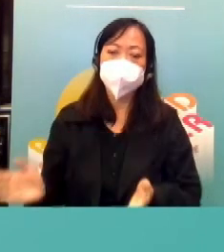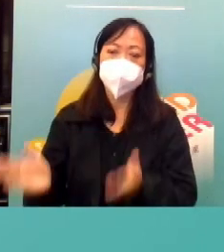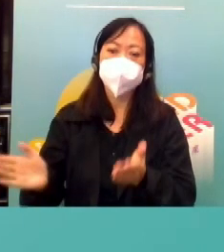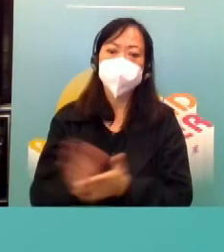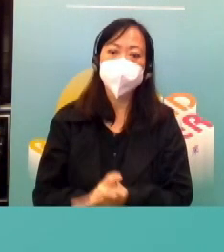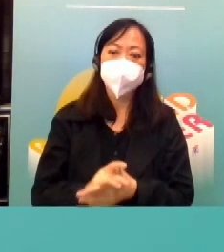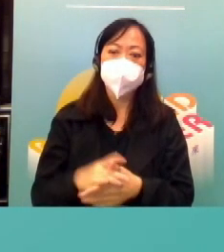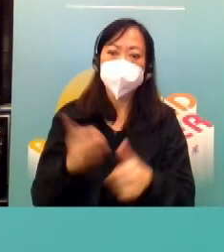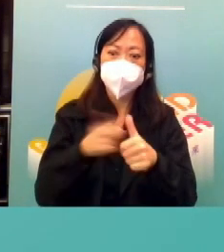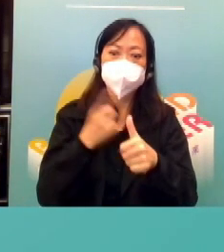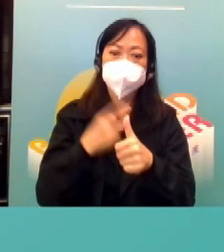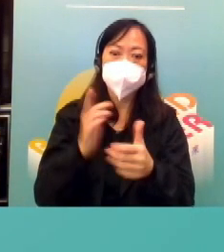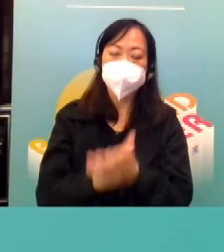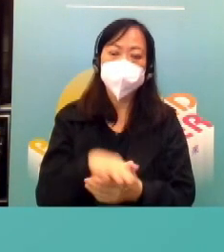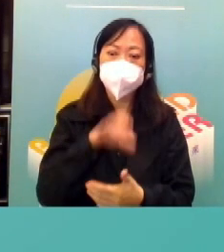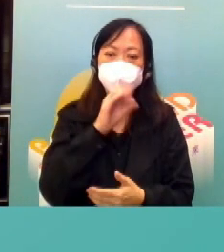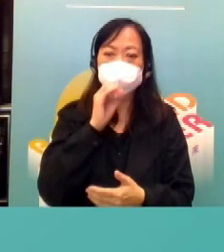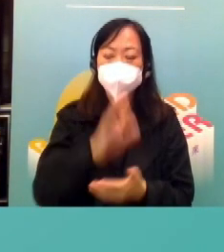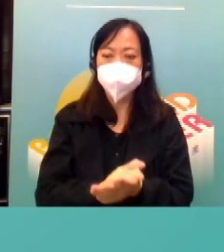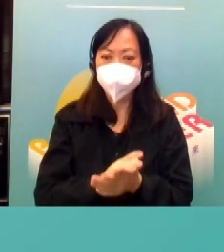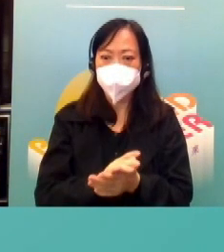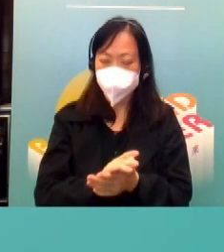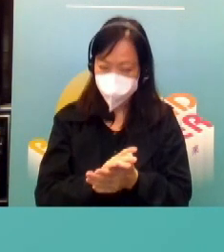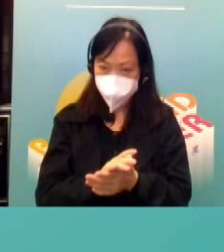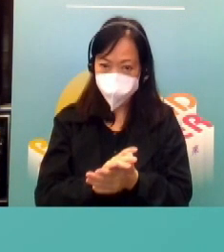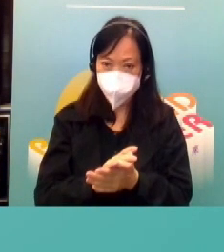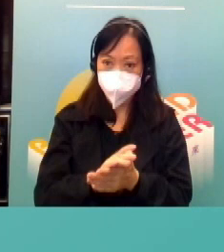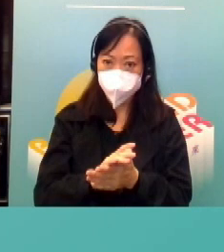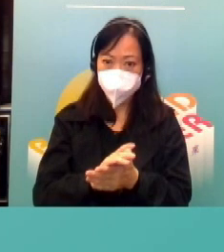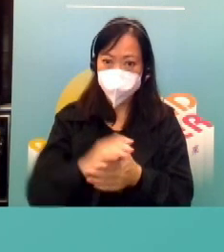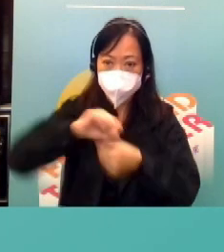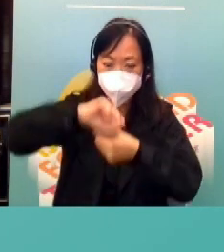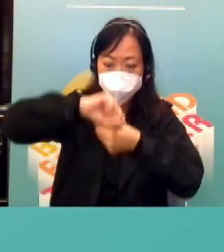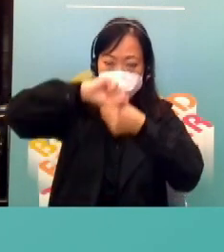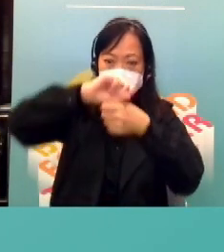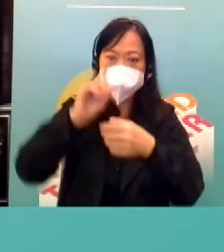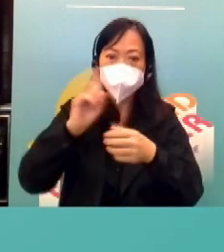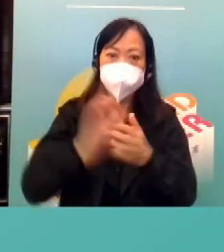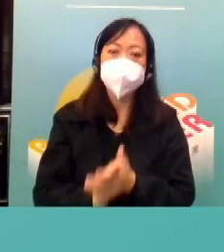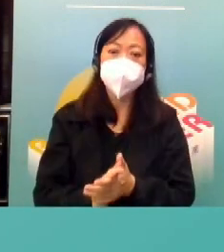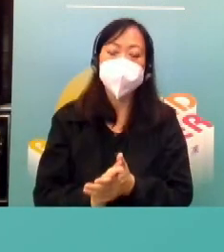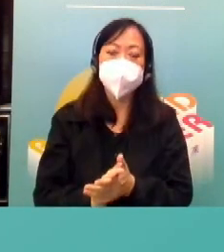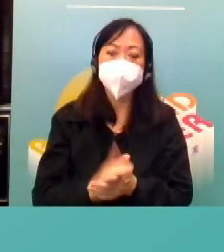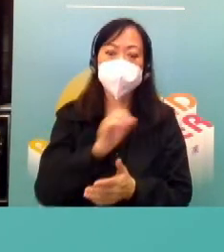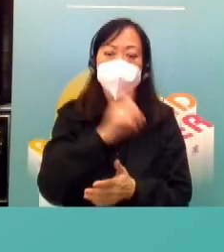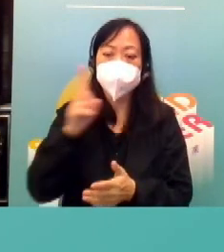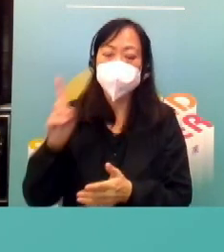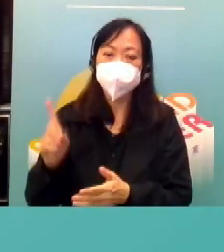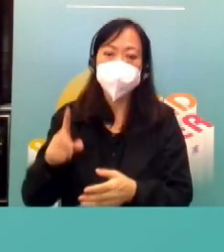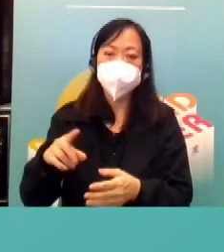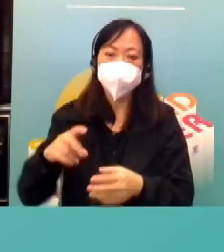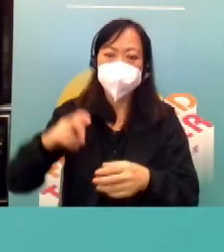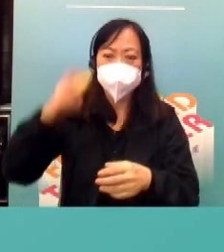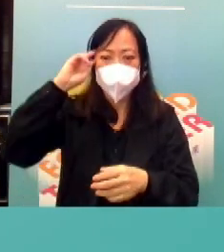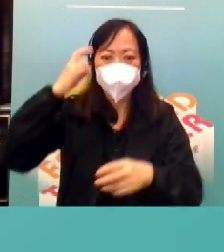growth business side, I have here showing you a case study of one of our recent investment and